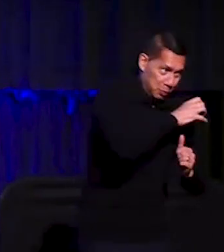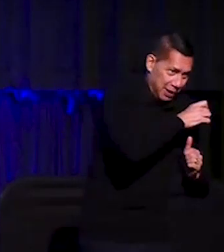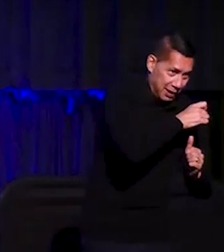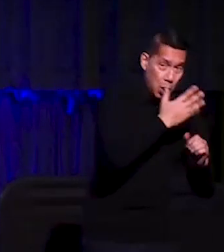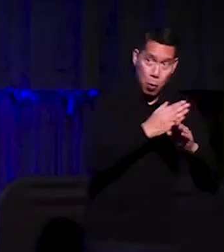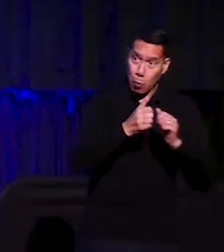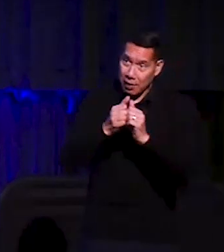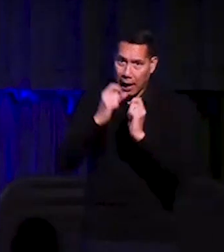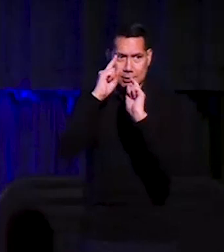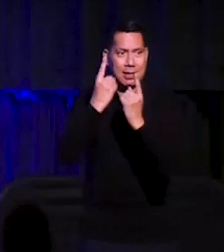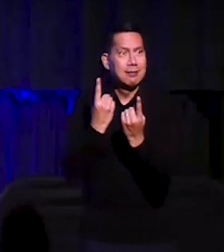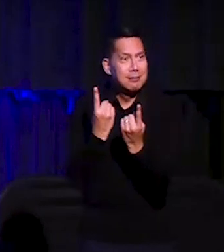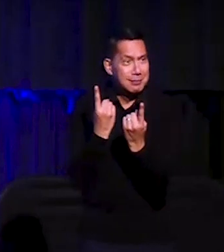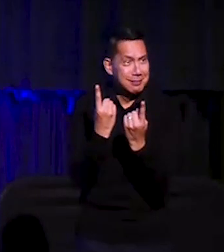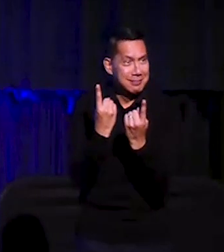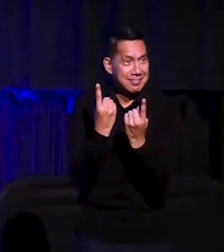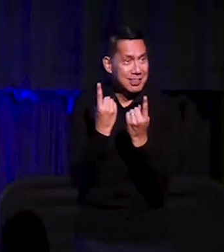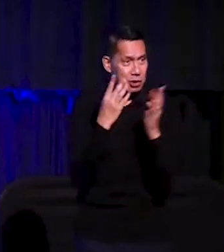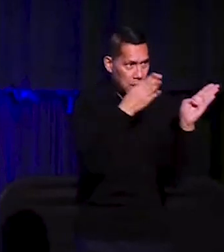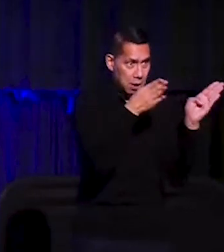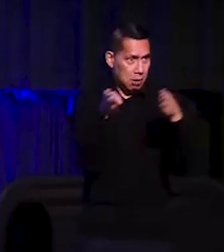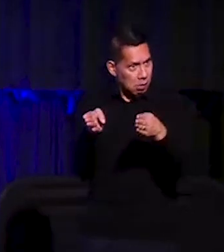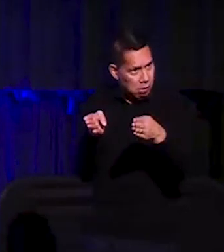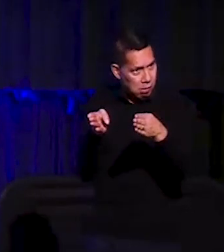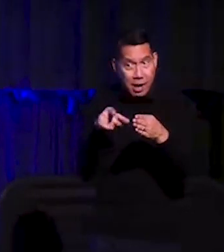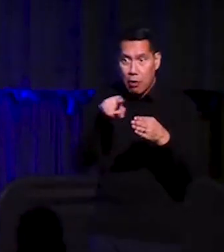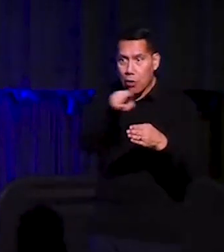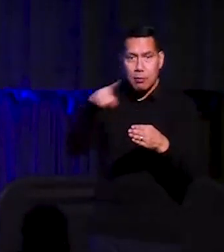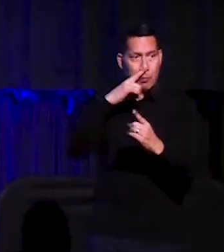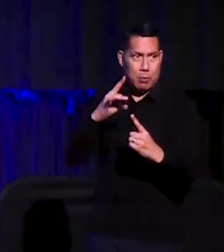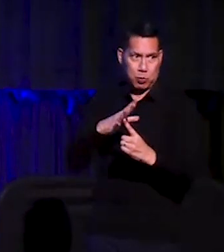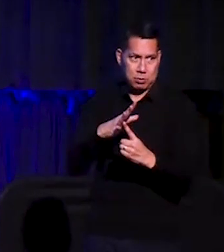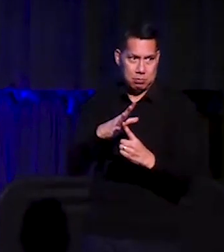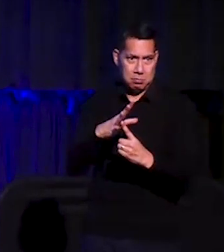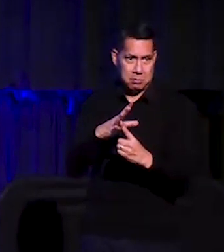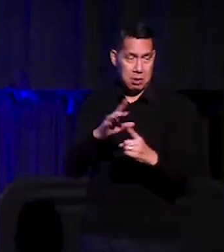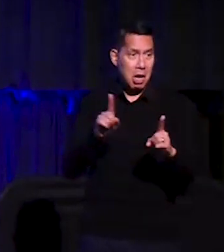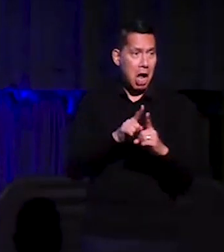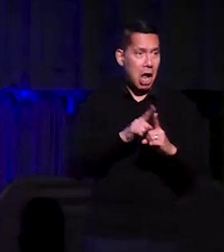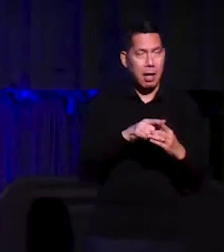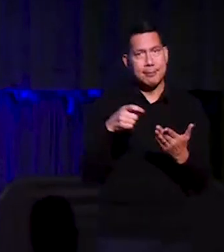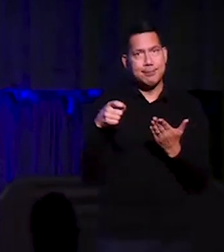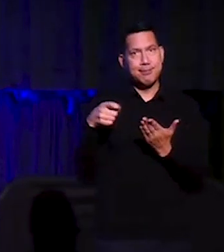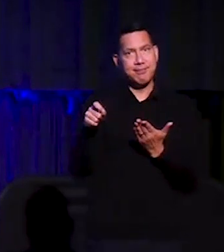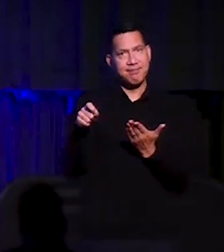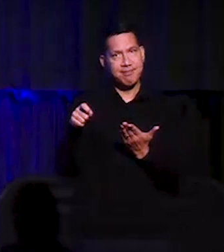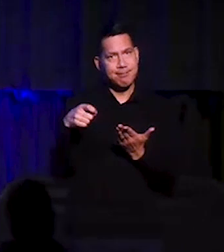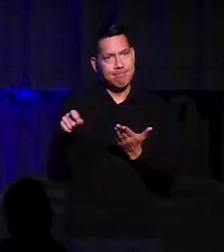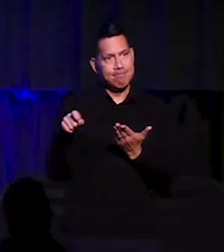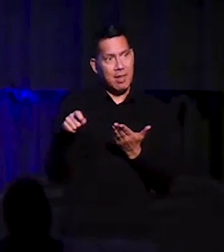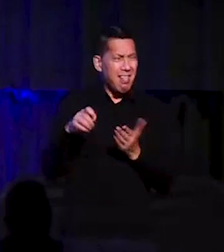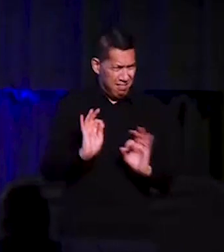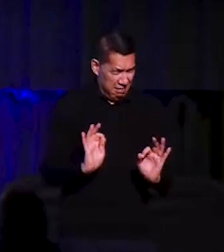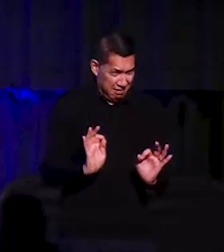understanding. Show people that, hey, you matter, not as an edge case or standalone exceptions, but